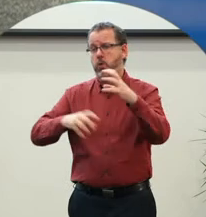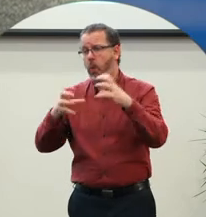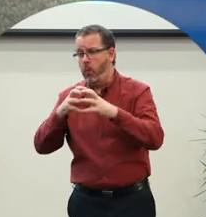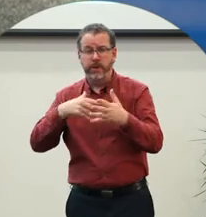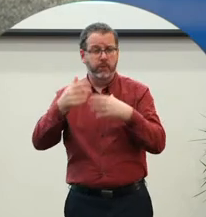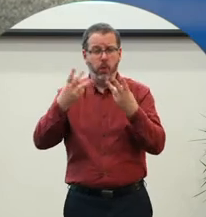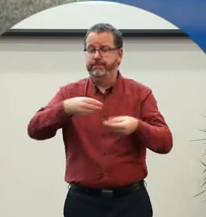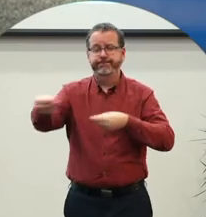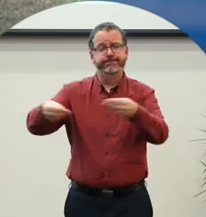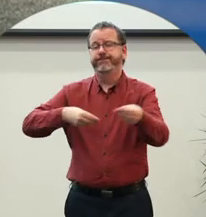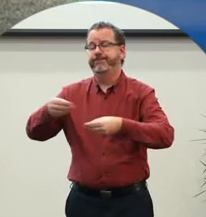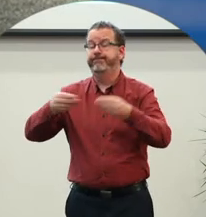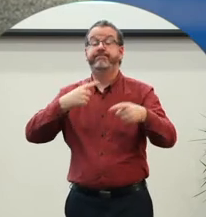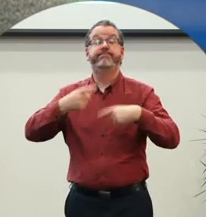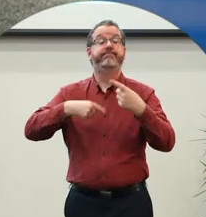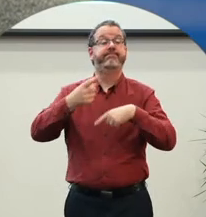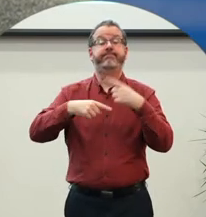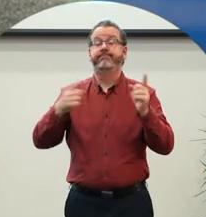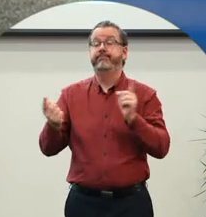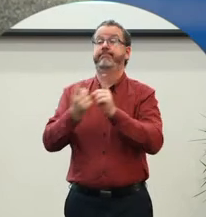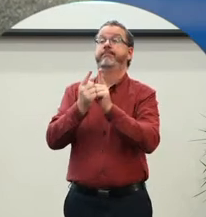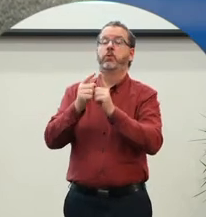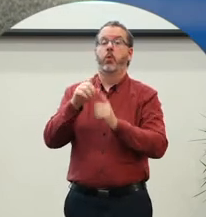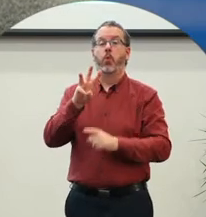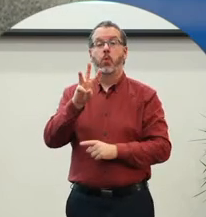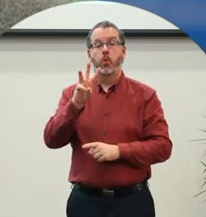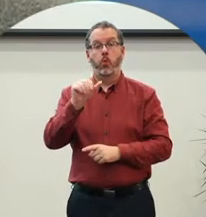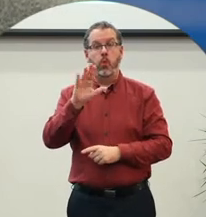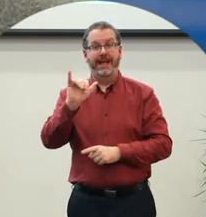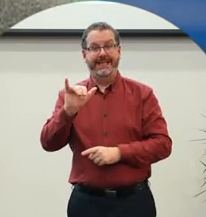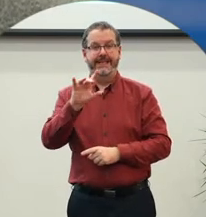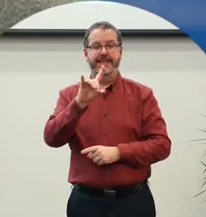she met a guy called Wally Heaton, and he was